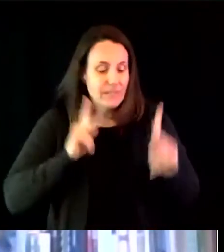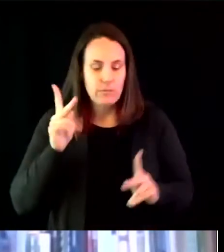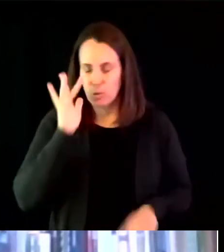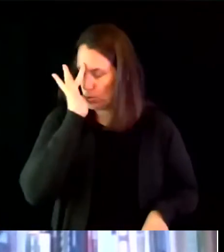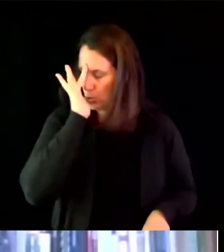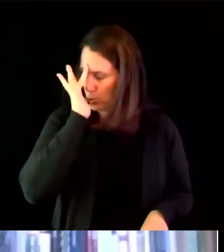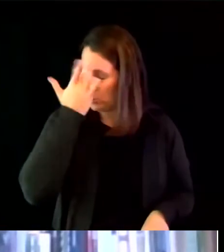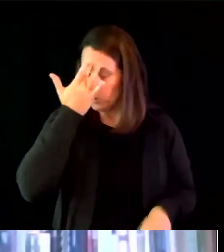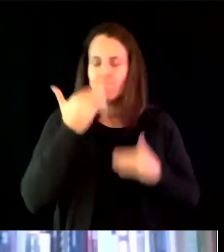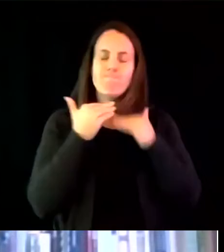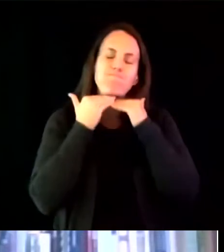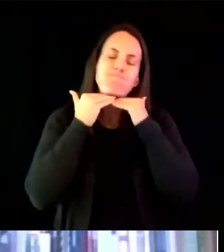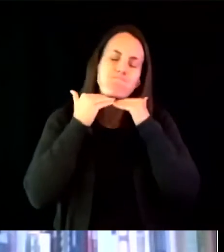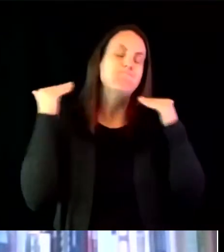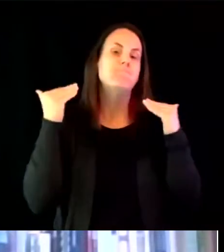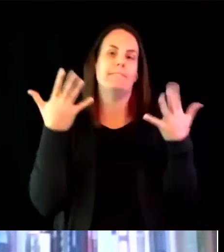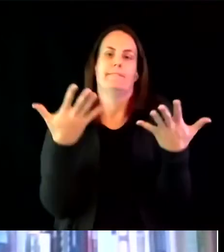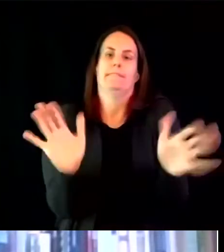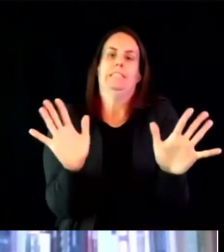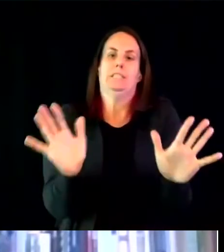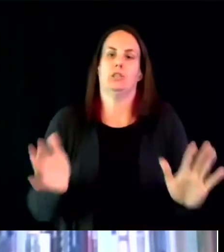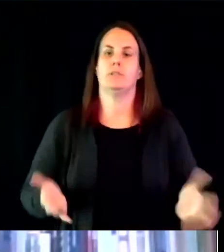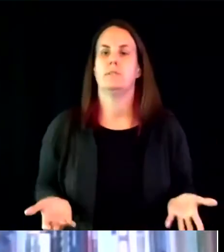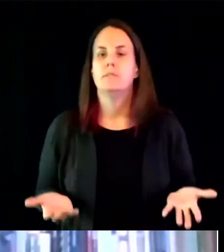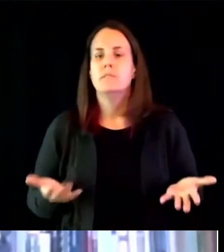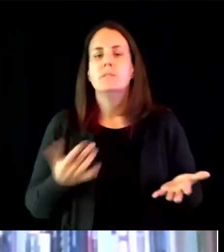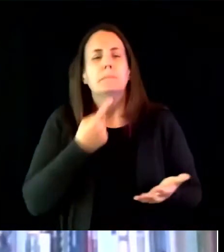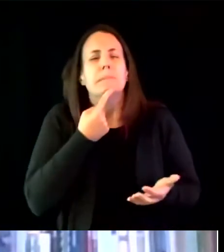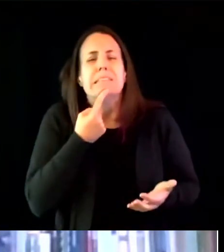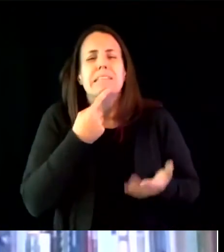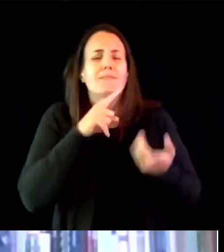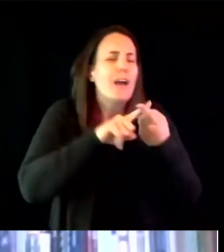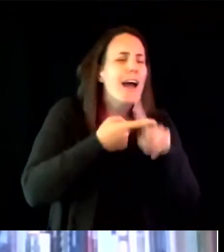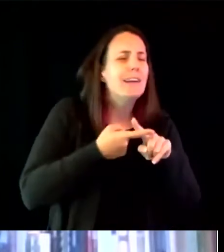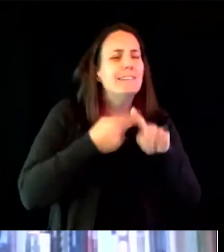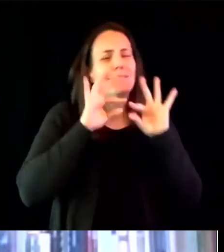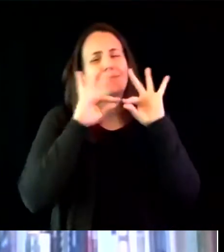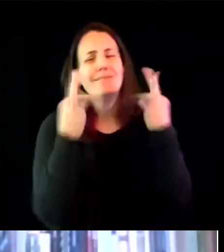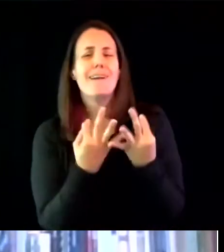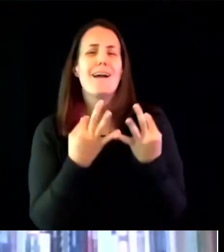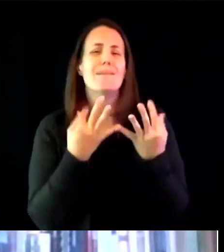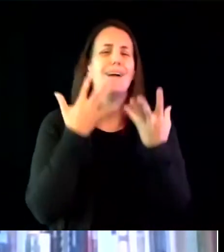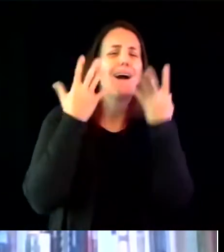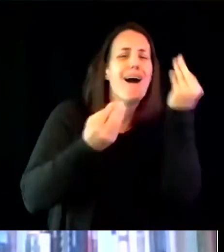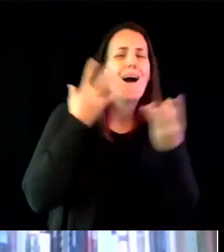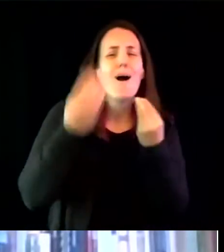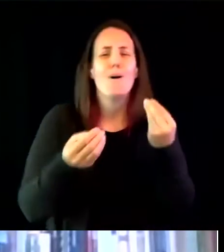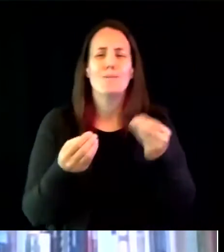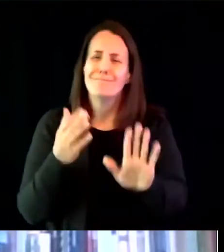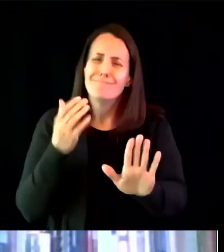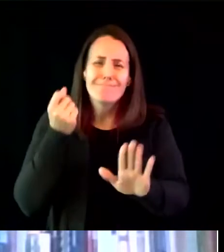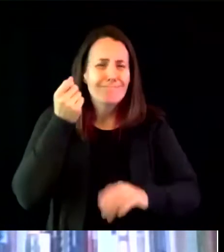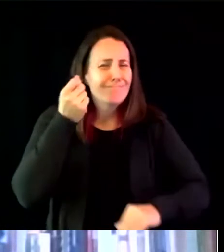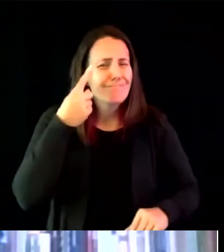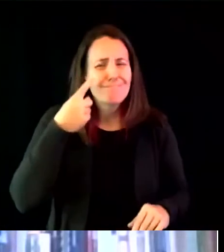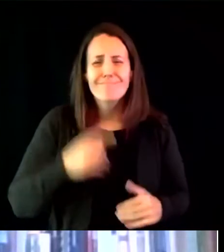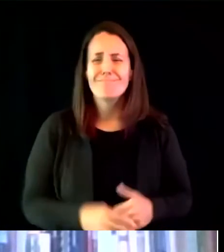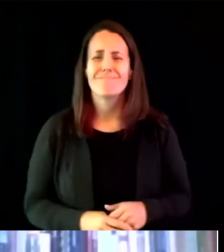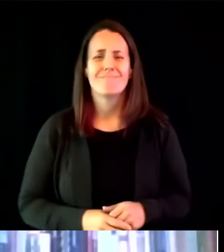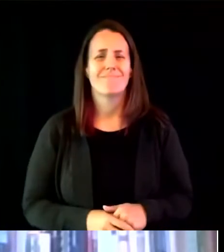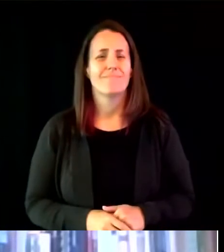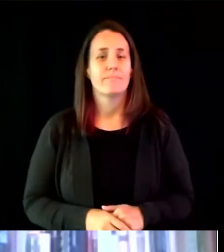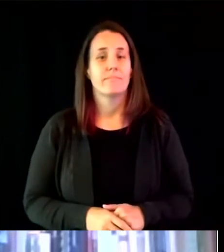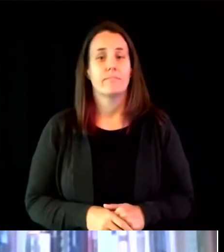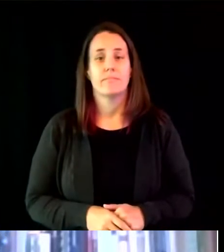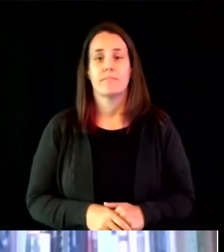family and they want life to be normal. And so many of us have taken the risk and gone back out and done some